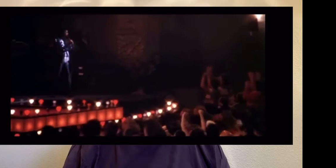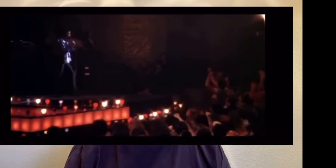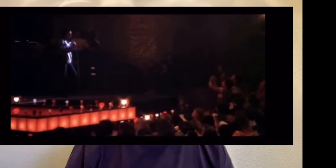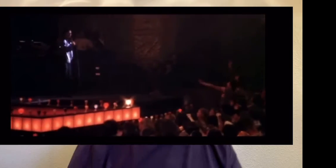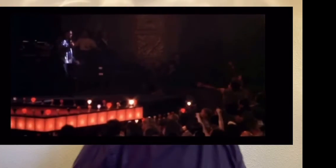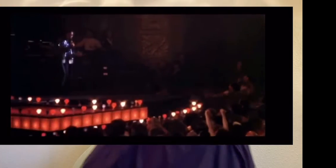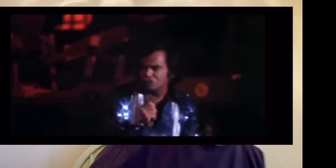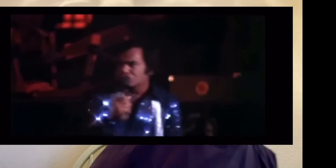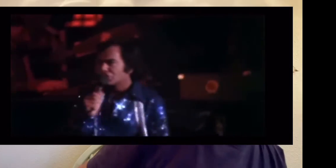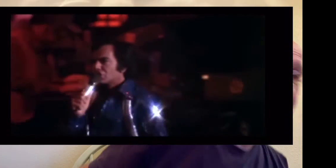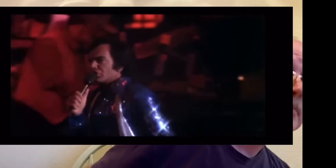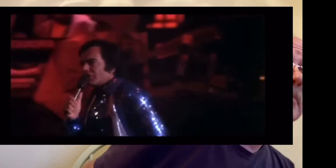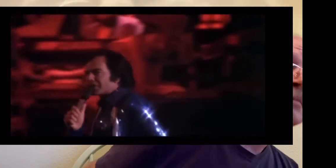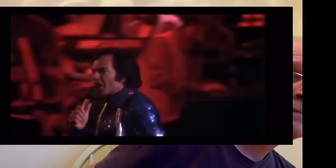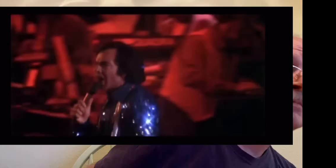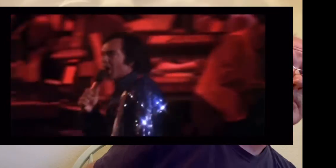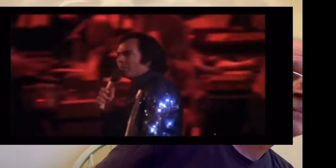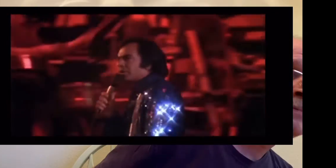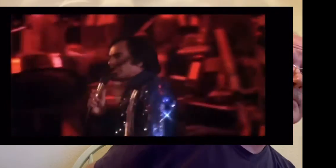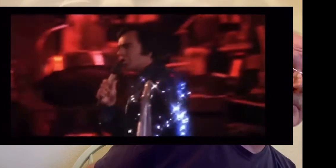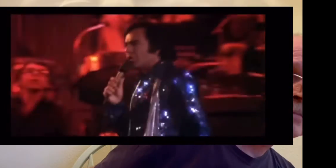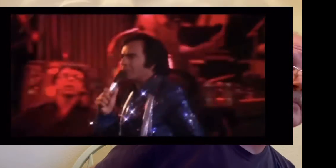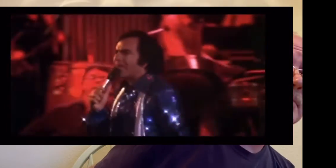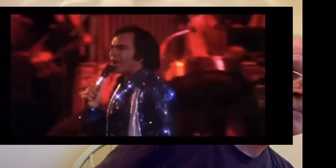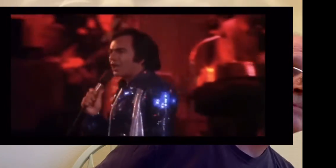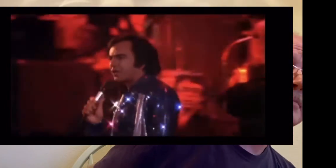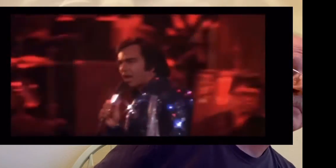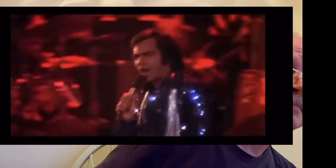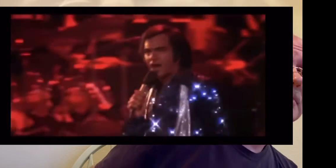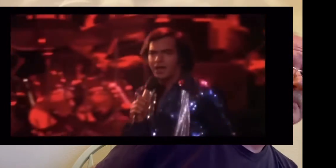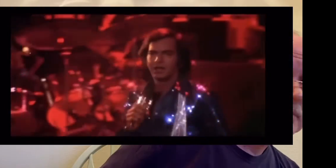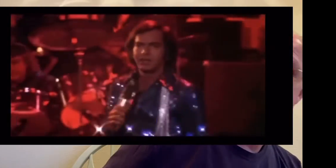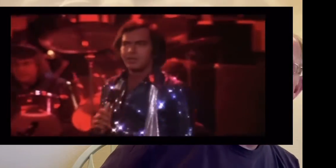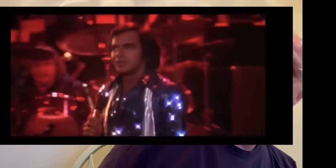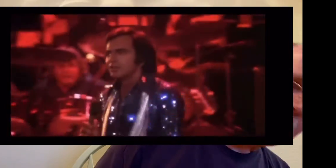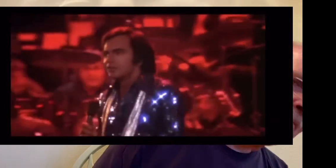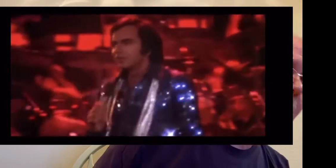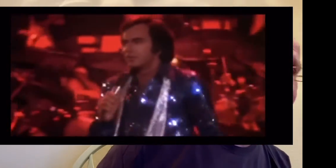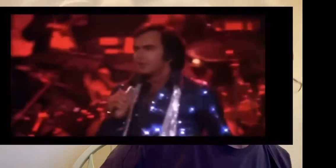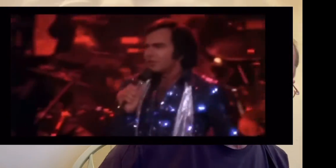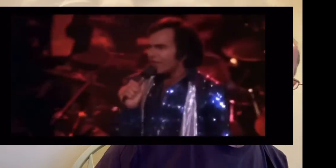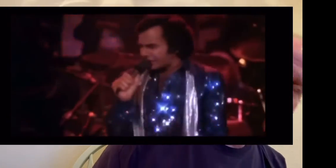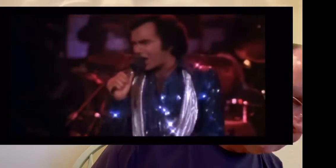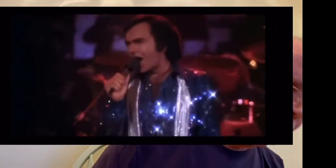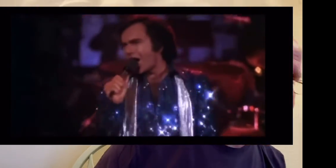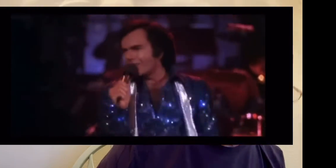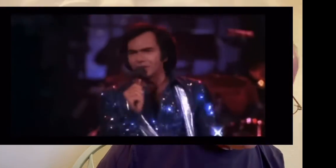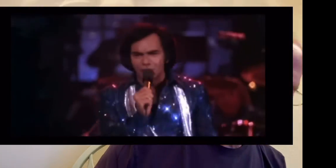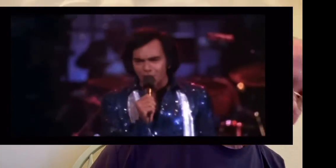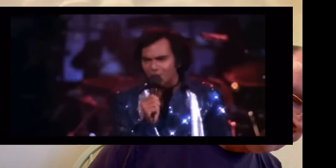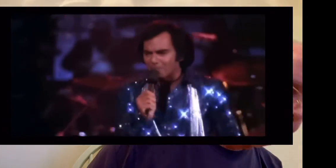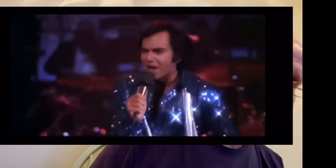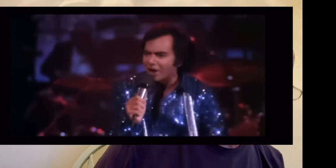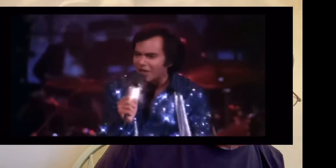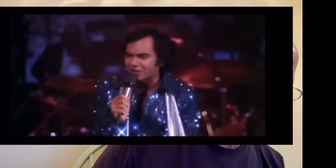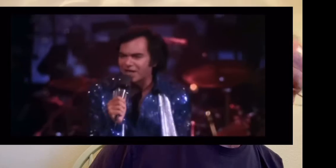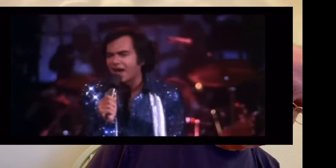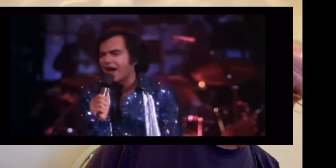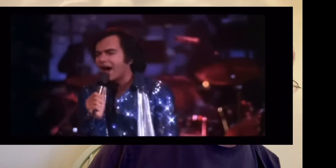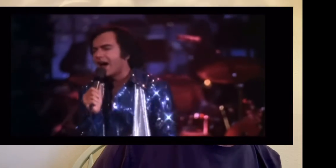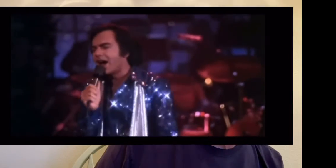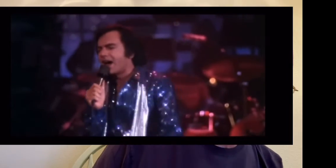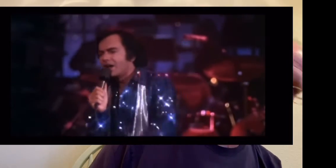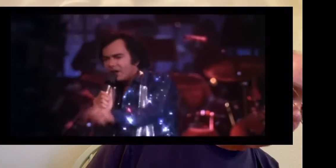America. They're coming to America. They're coming to